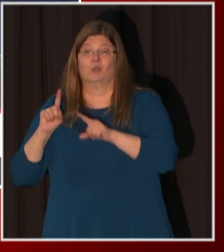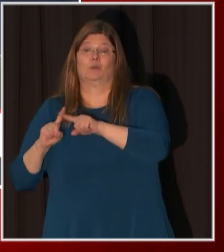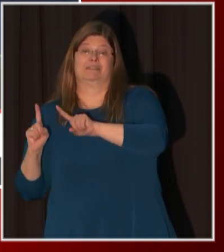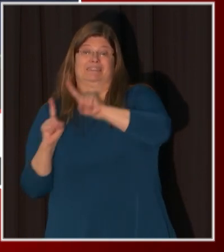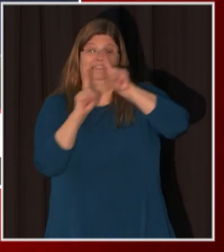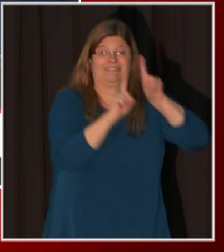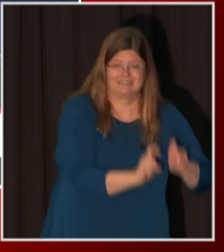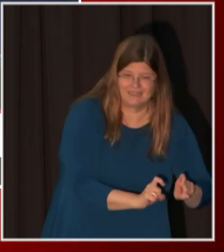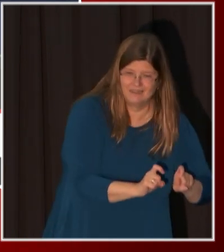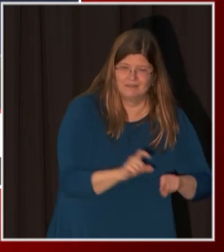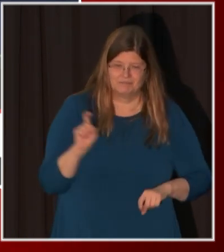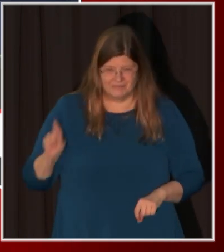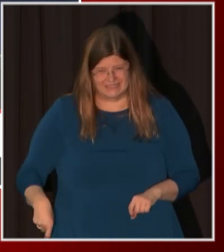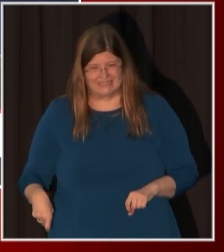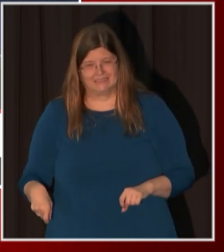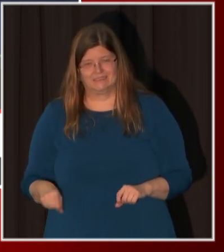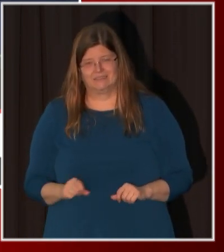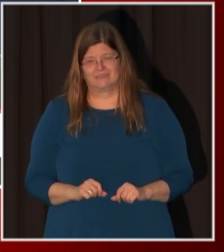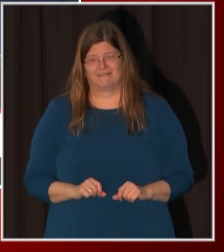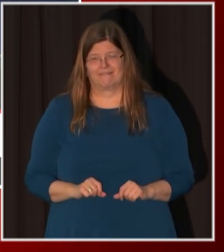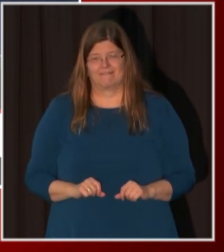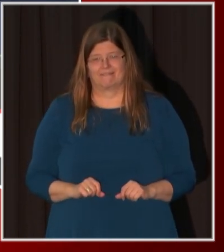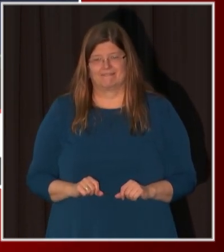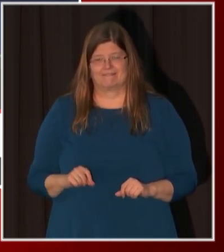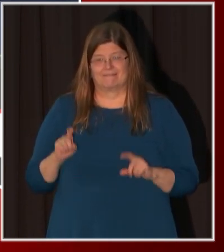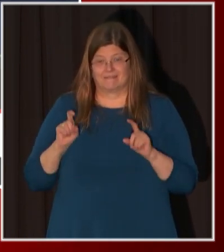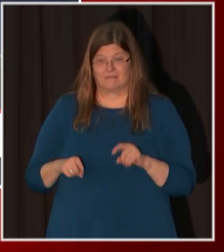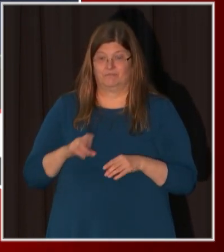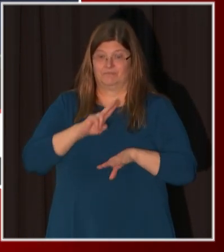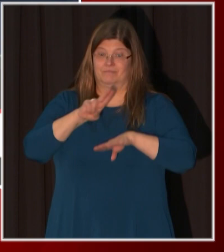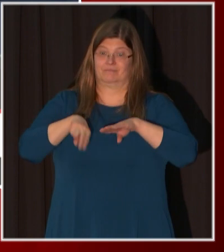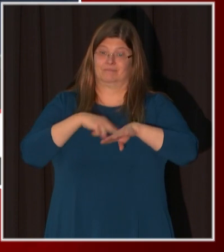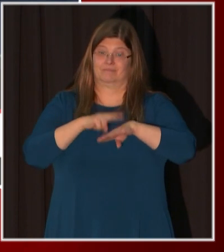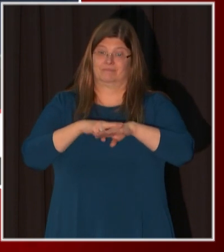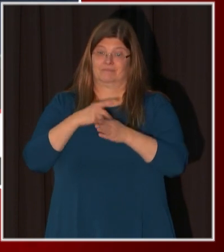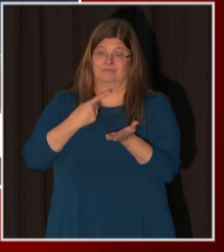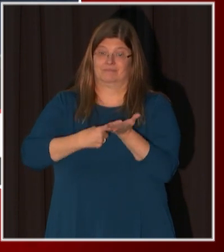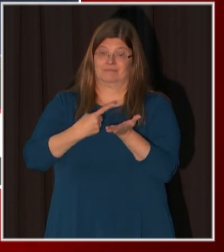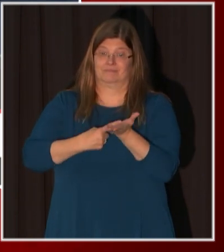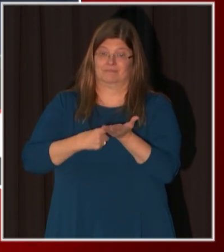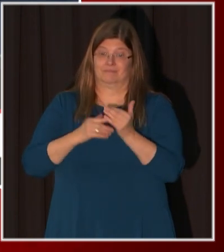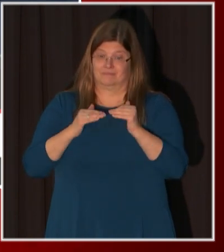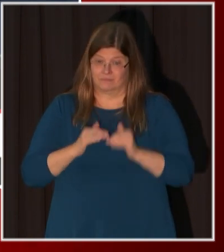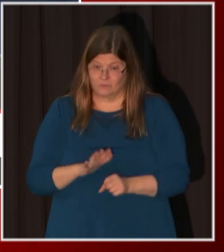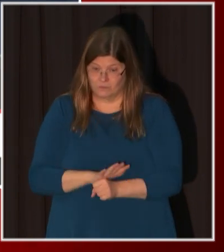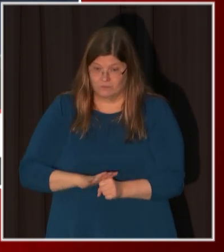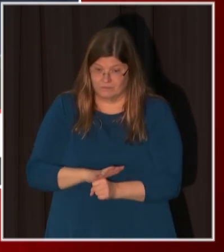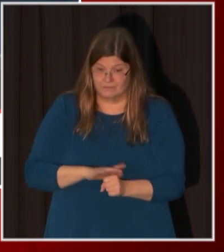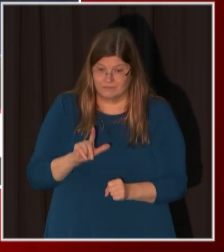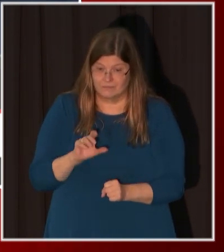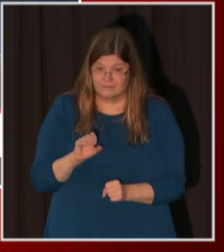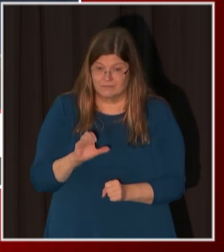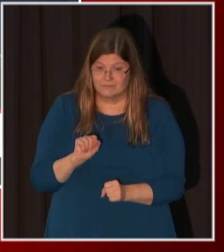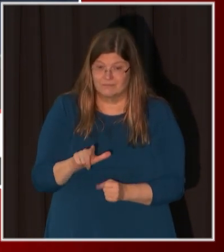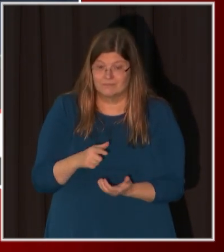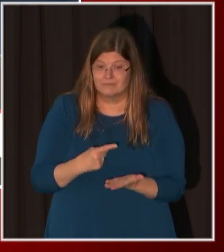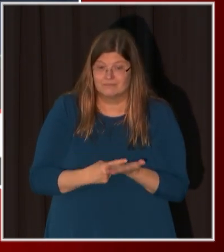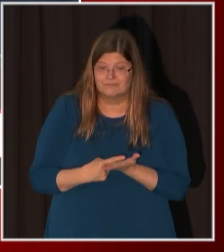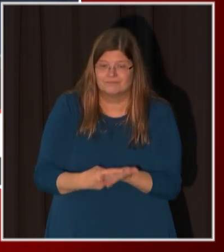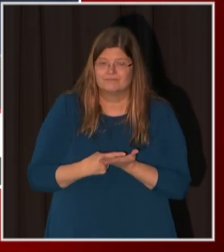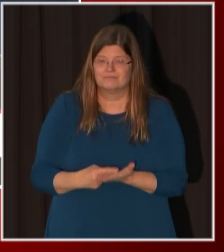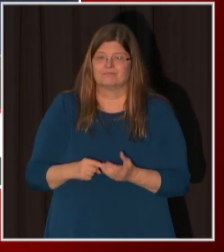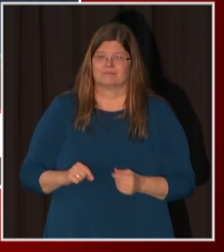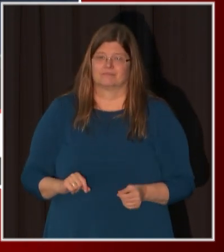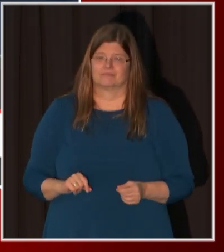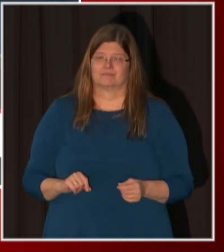this local conversation, this national conversation about expanding access to testing, it's not only about whether or